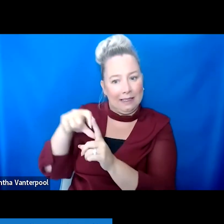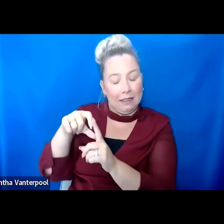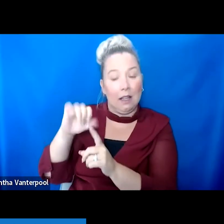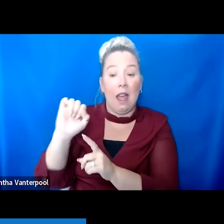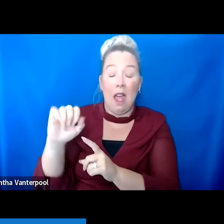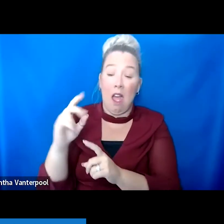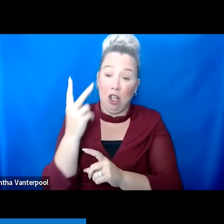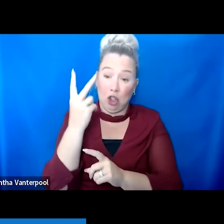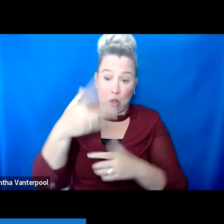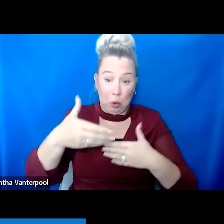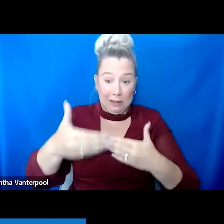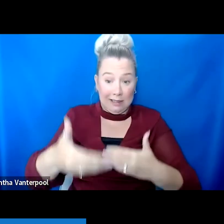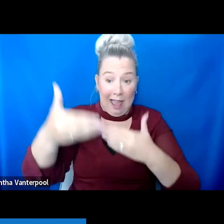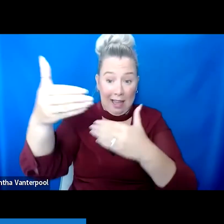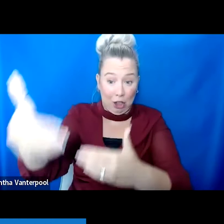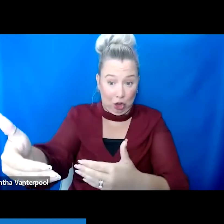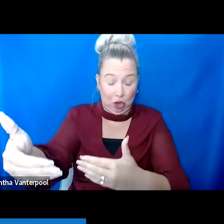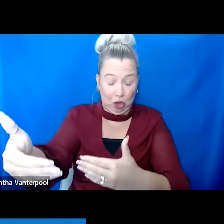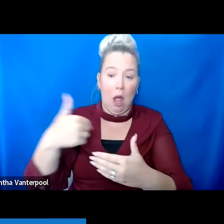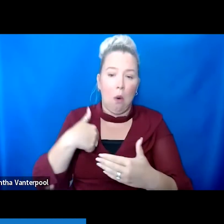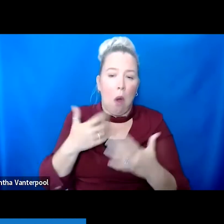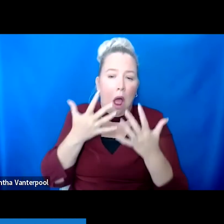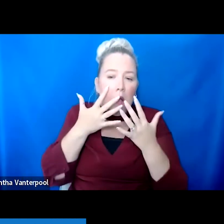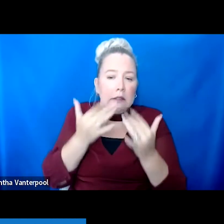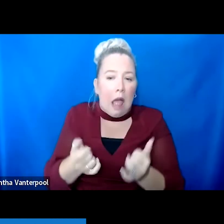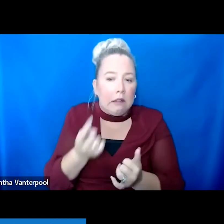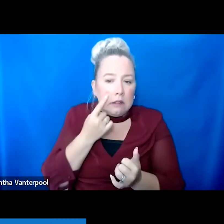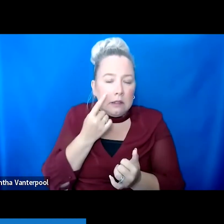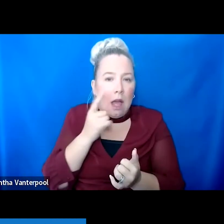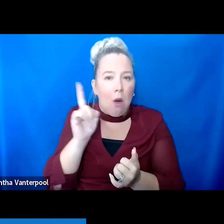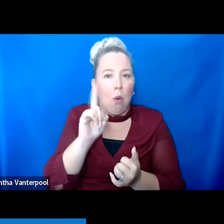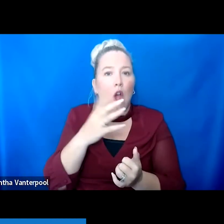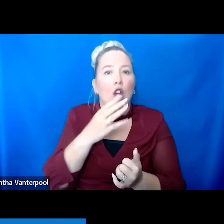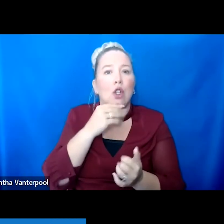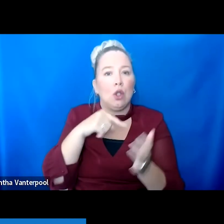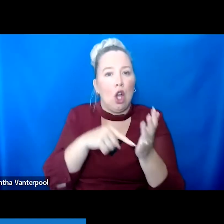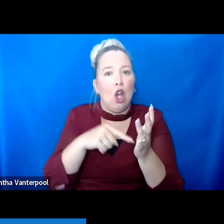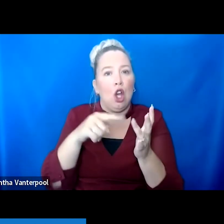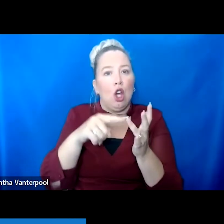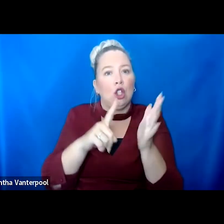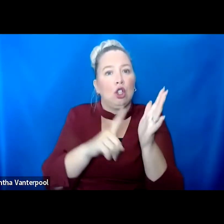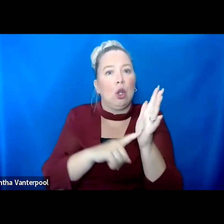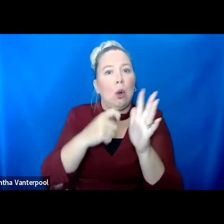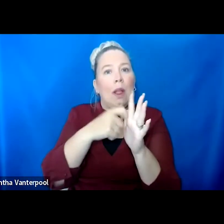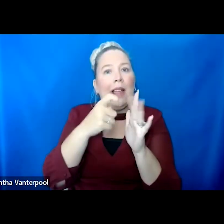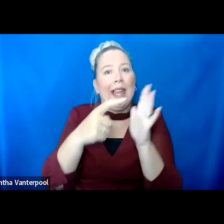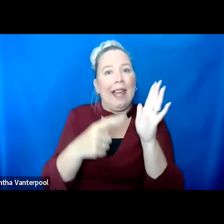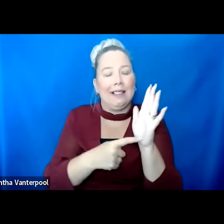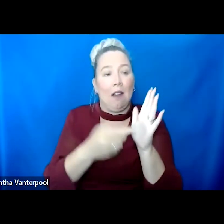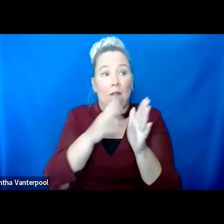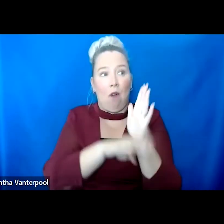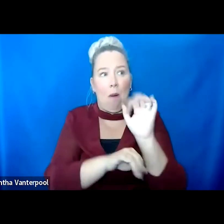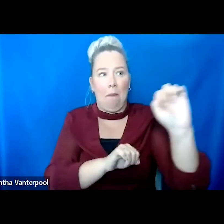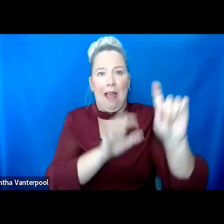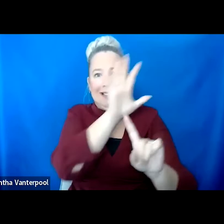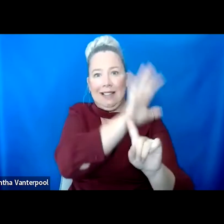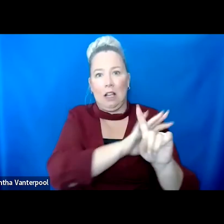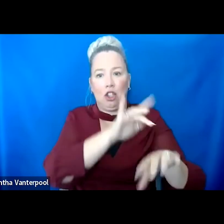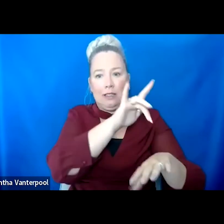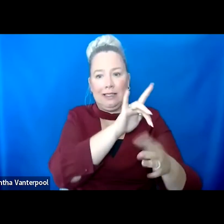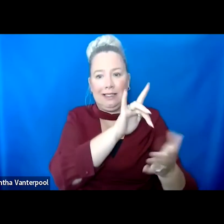hub development, we were keen to test the toolkit at the National Centre, and worked